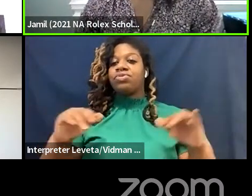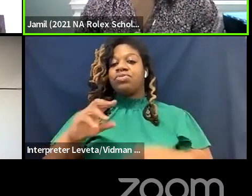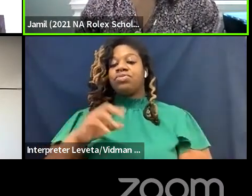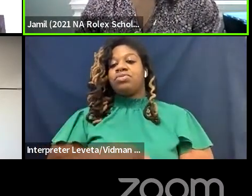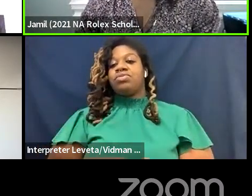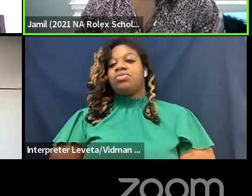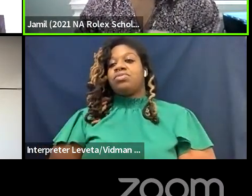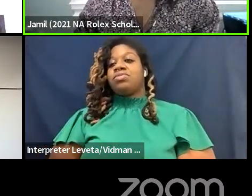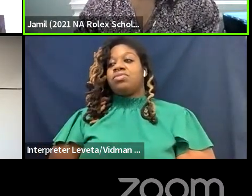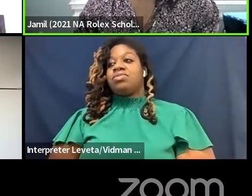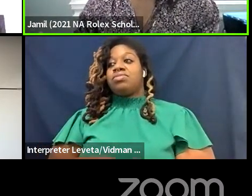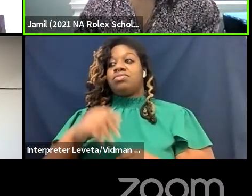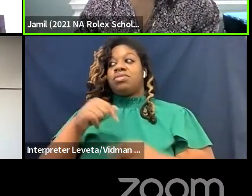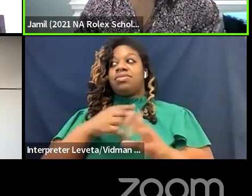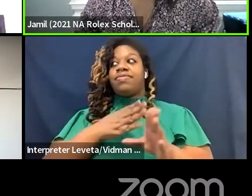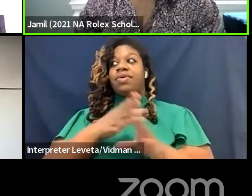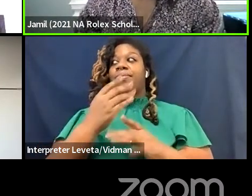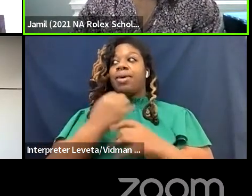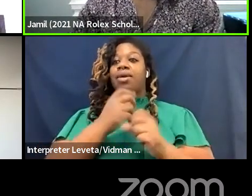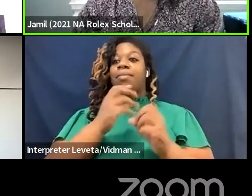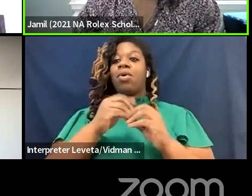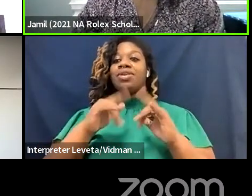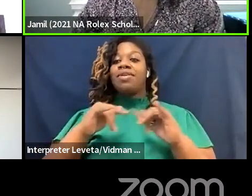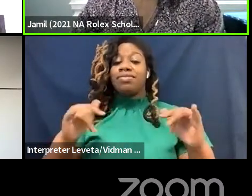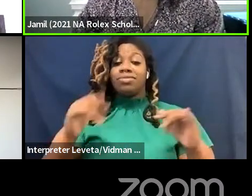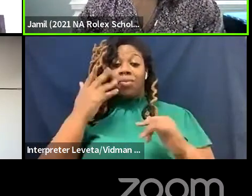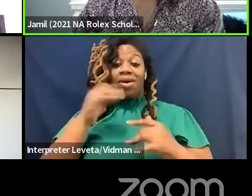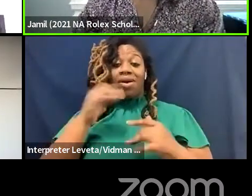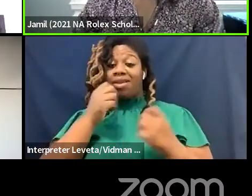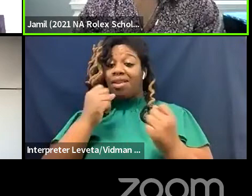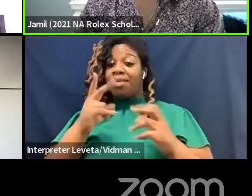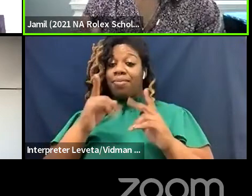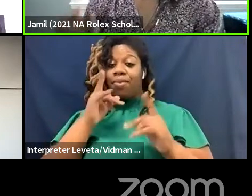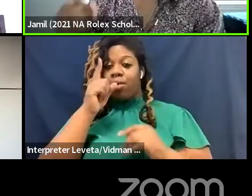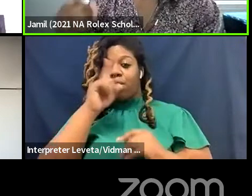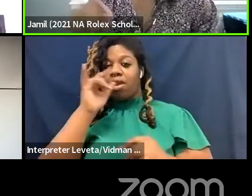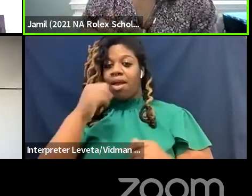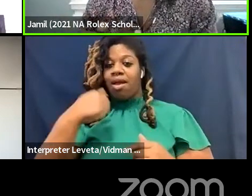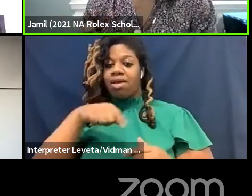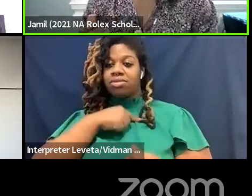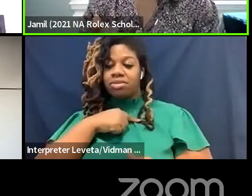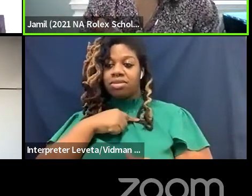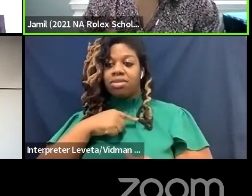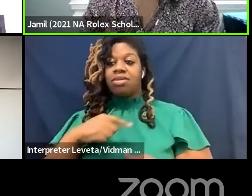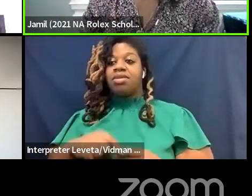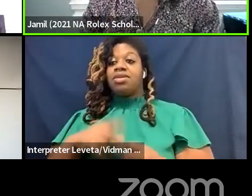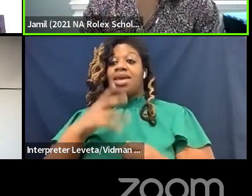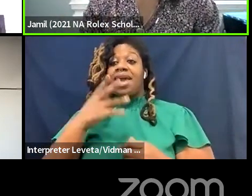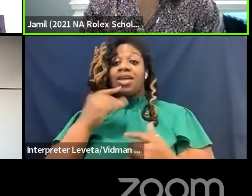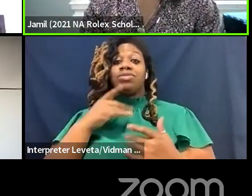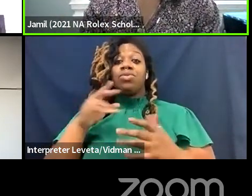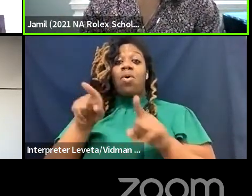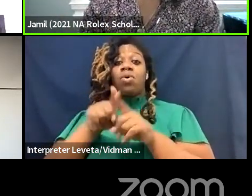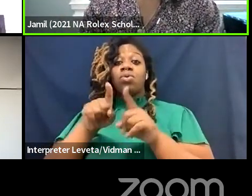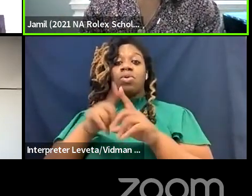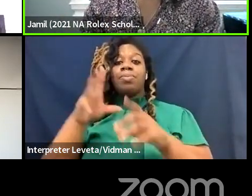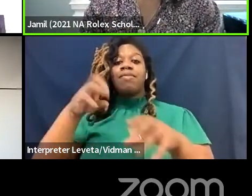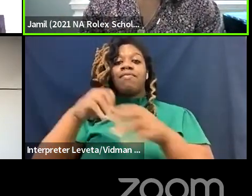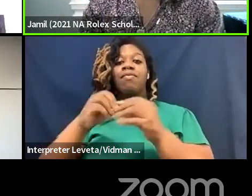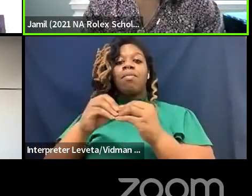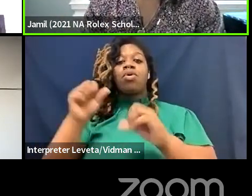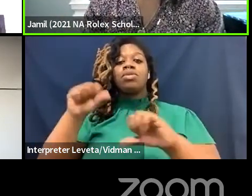industry, because there are not a lot of folks that look like us. And then also to do more scientific stuff, and specifically